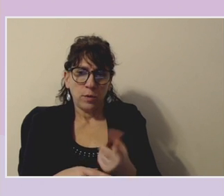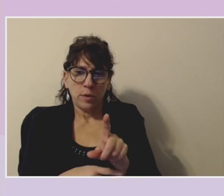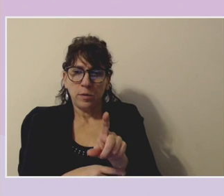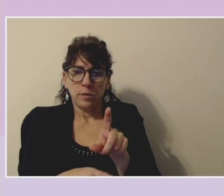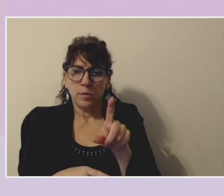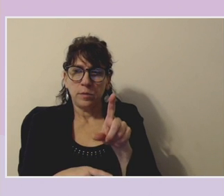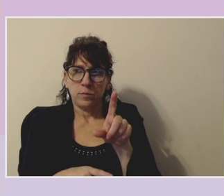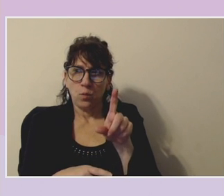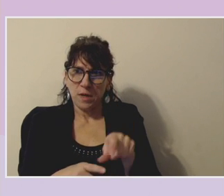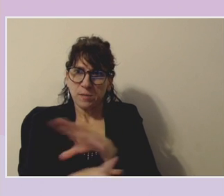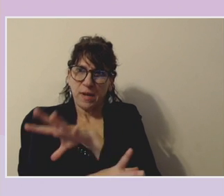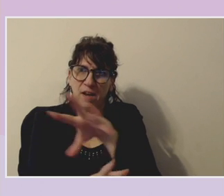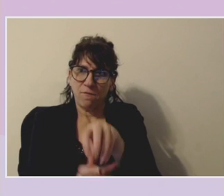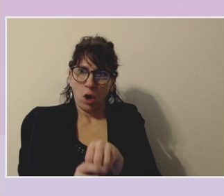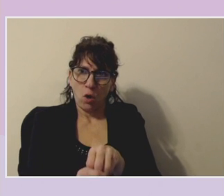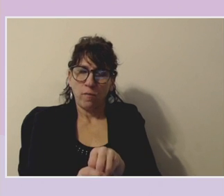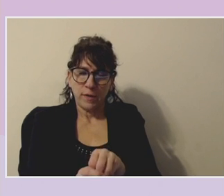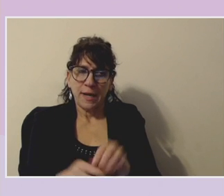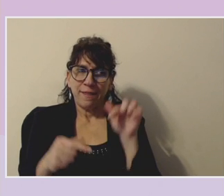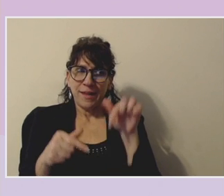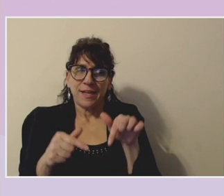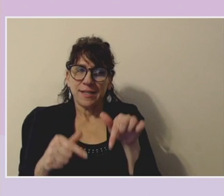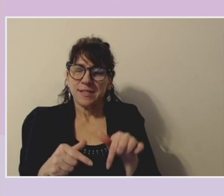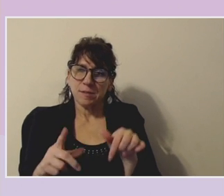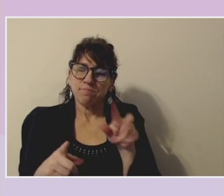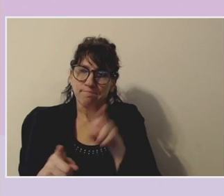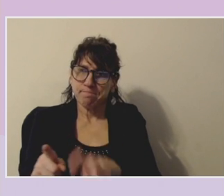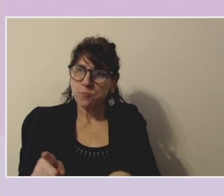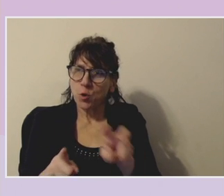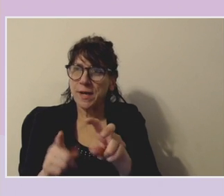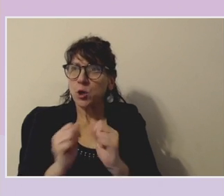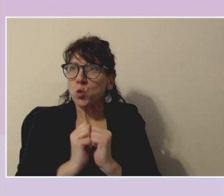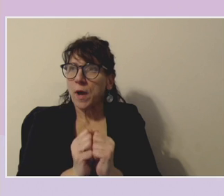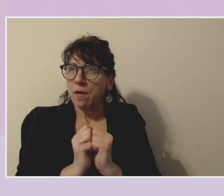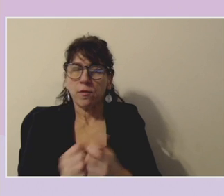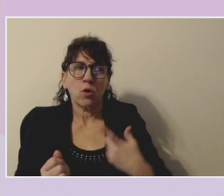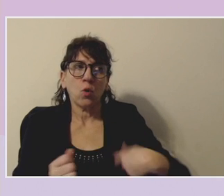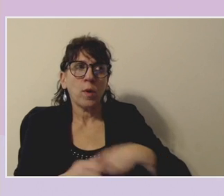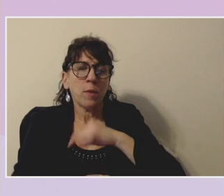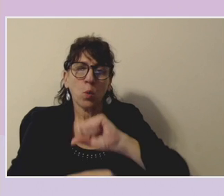this enterprise together. That's why we've been working with